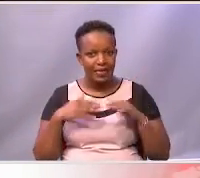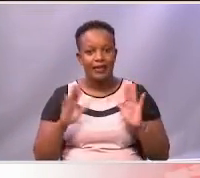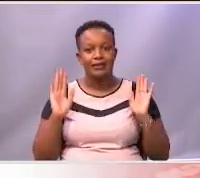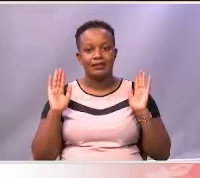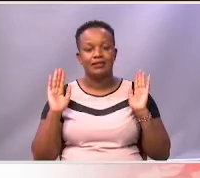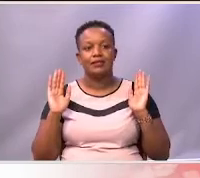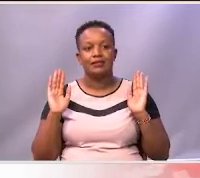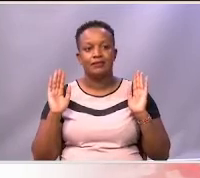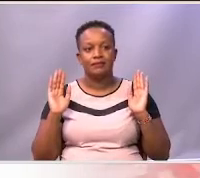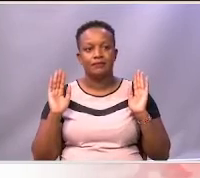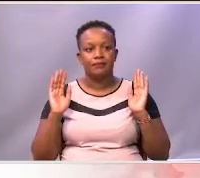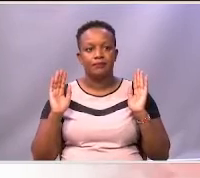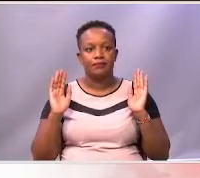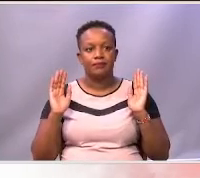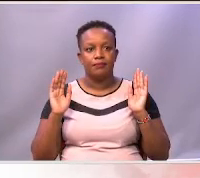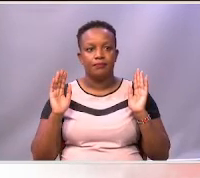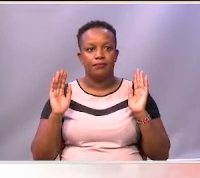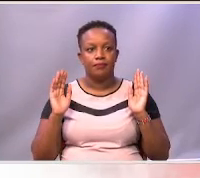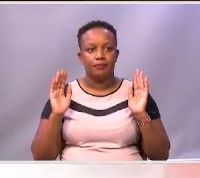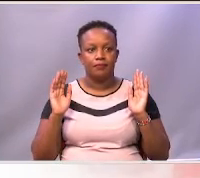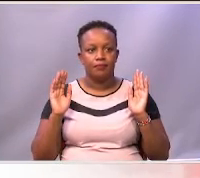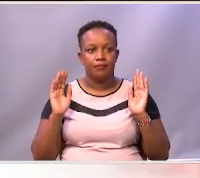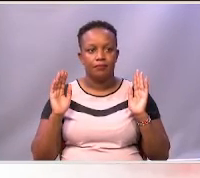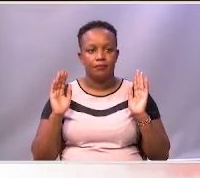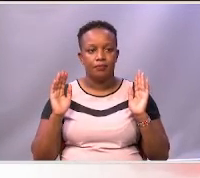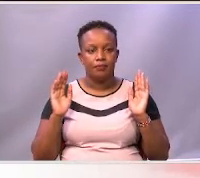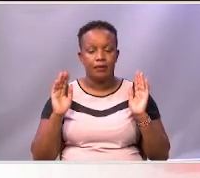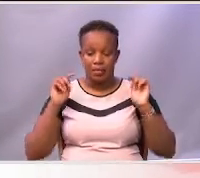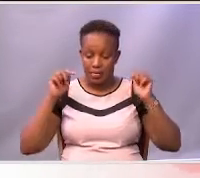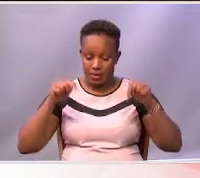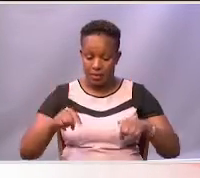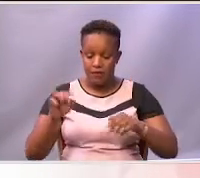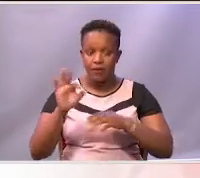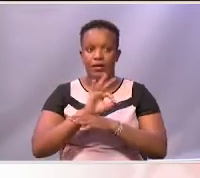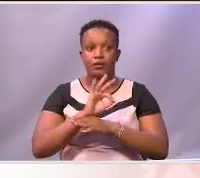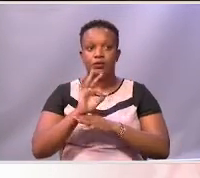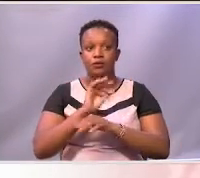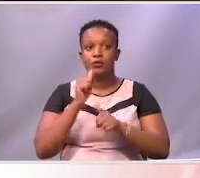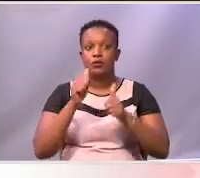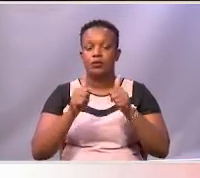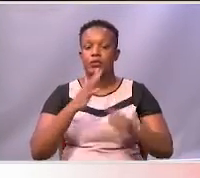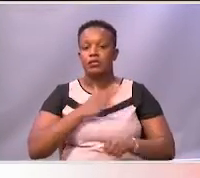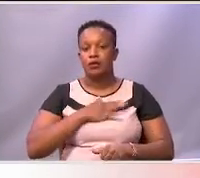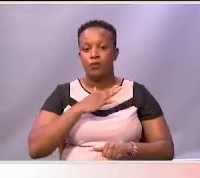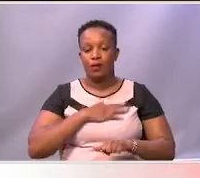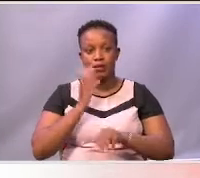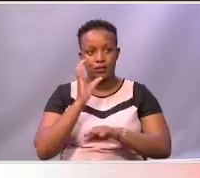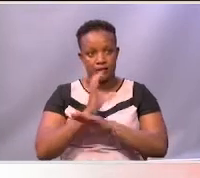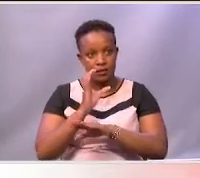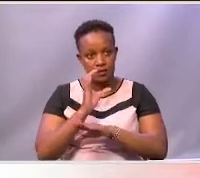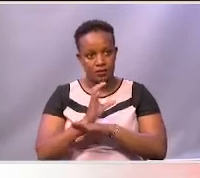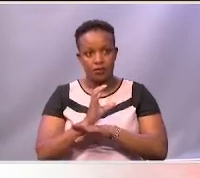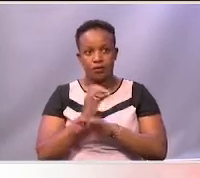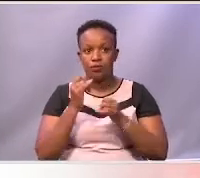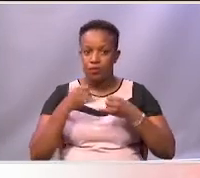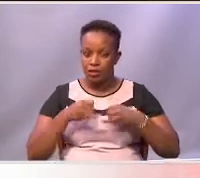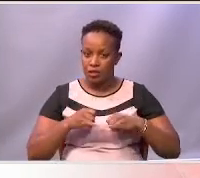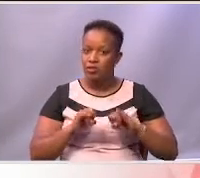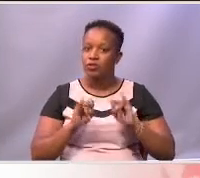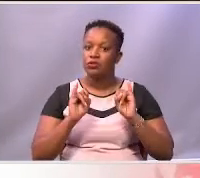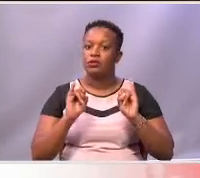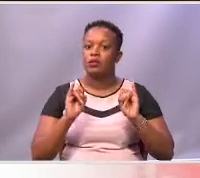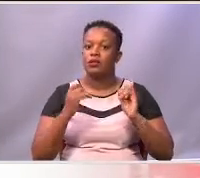animosity. And in a function like this, which is in our church, we try to maintain